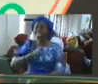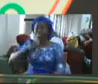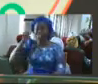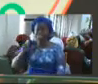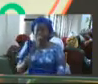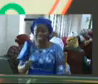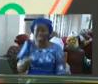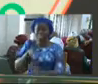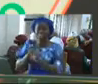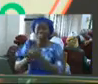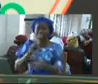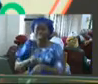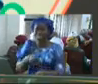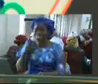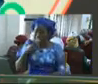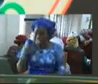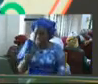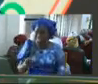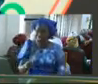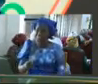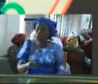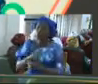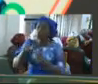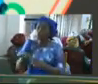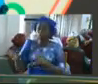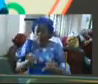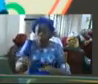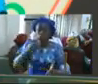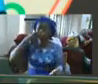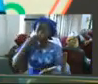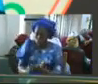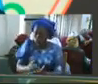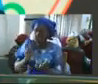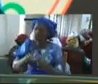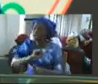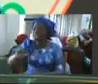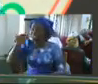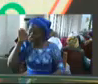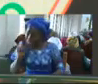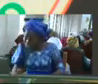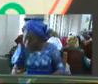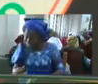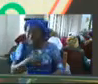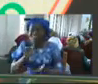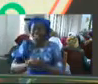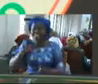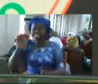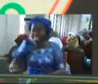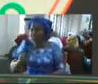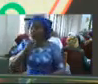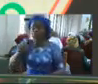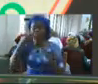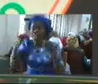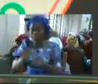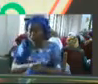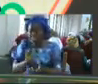they have a saying. They said, when you've done good to a child, and the child is not grateful, that child